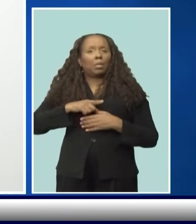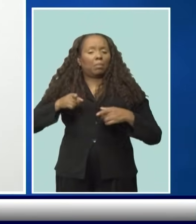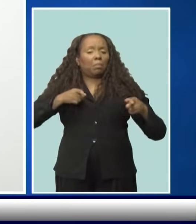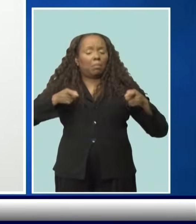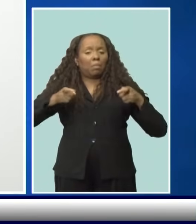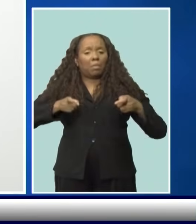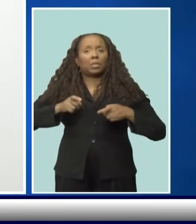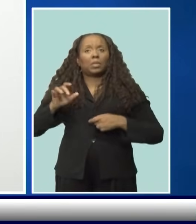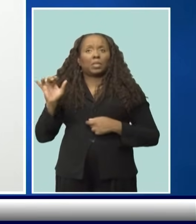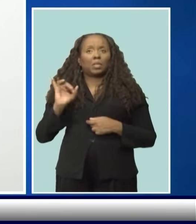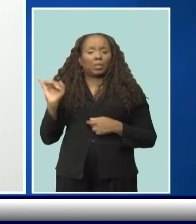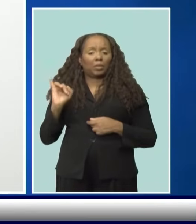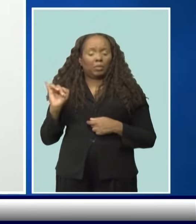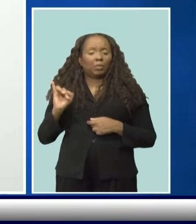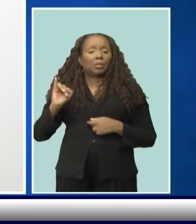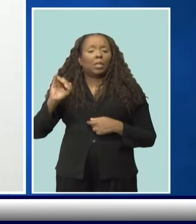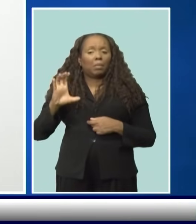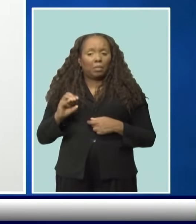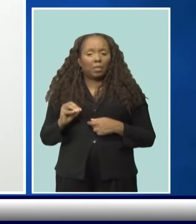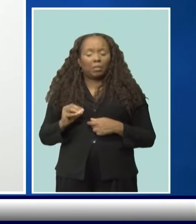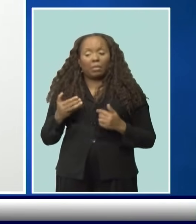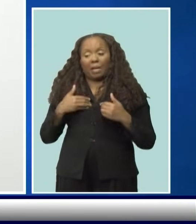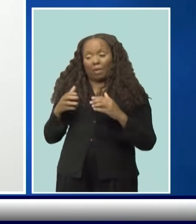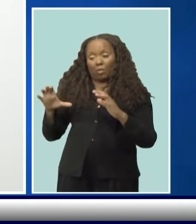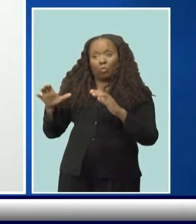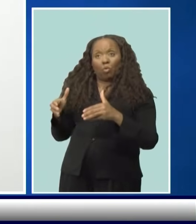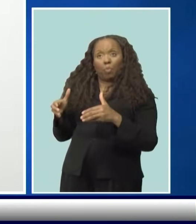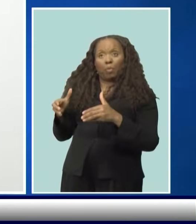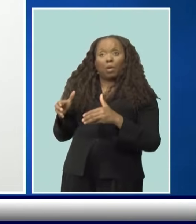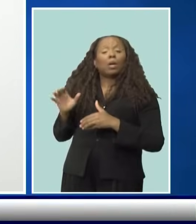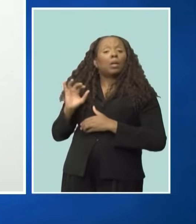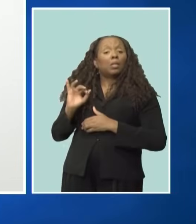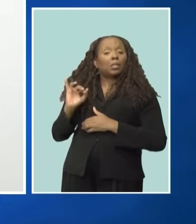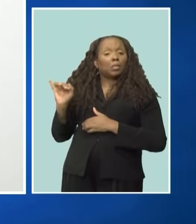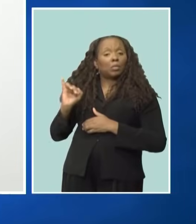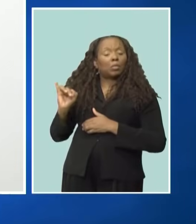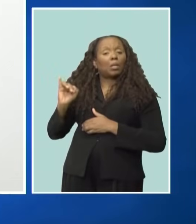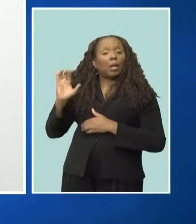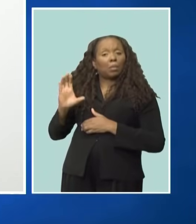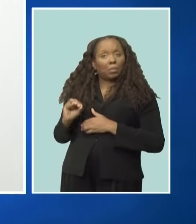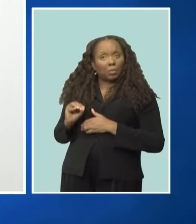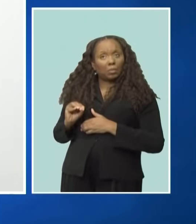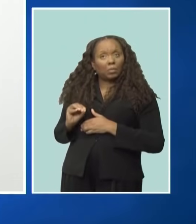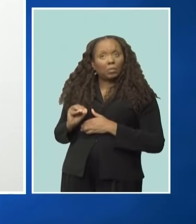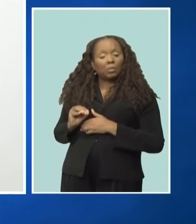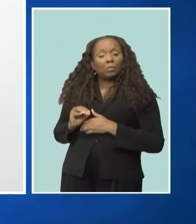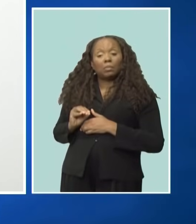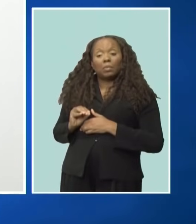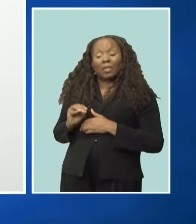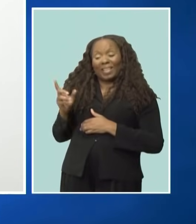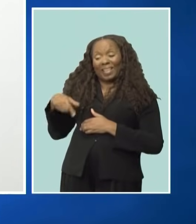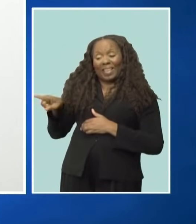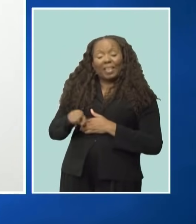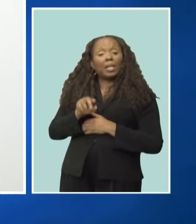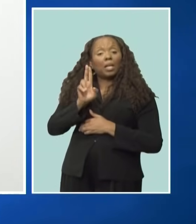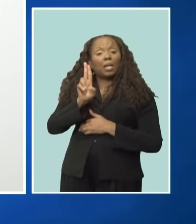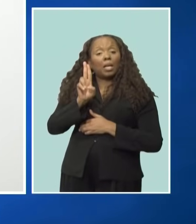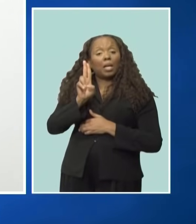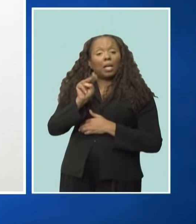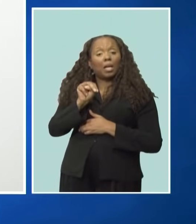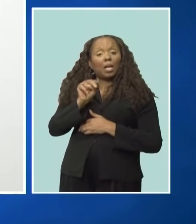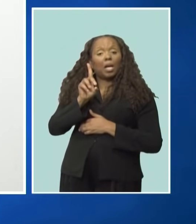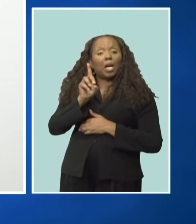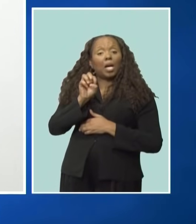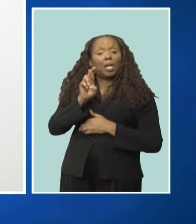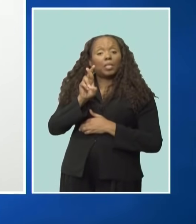of insurance companies in Barbados who underwrite non-domestic business. They don't have any staff,